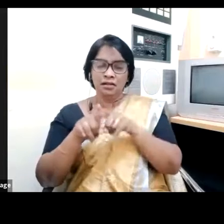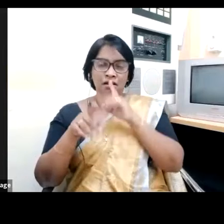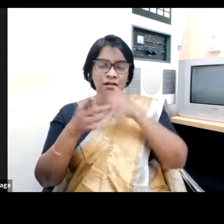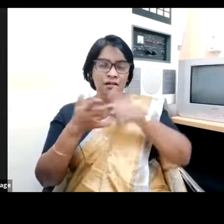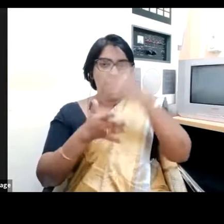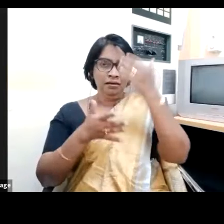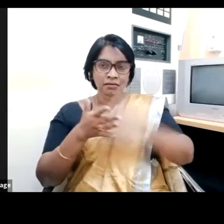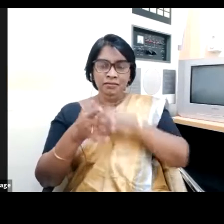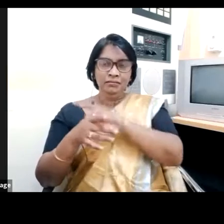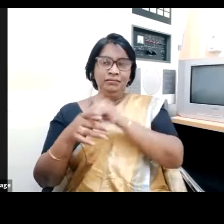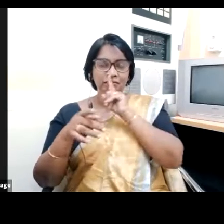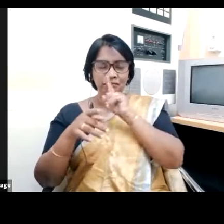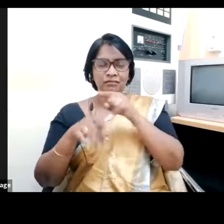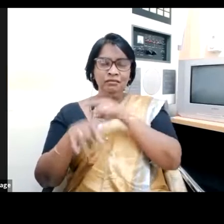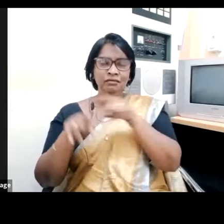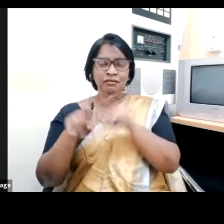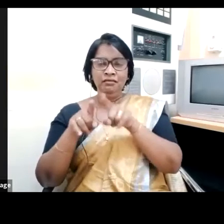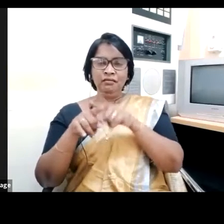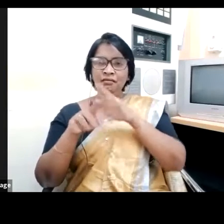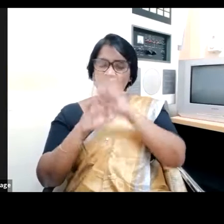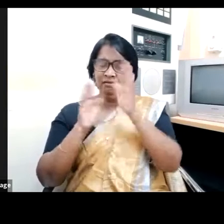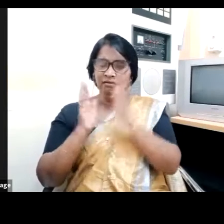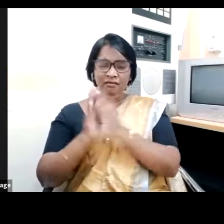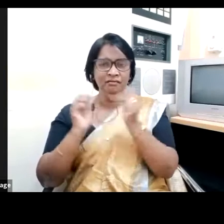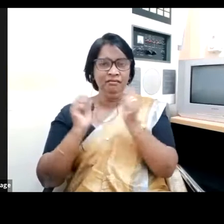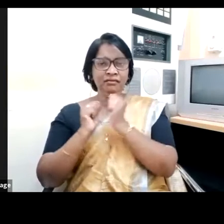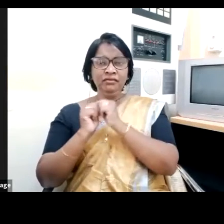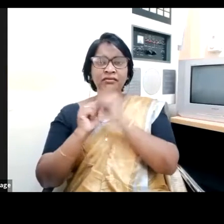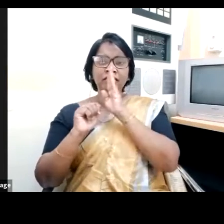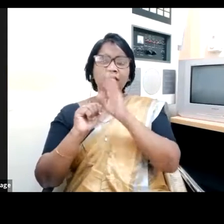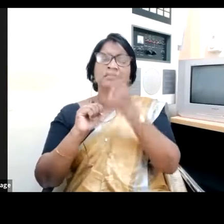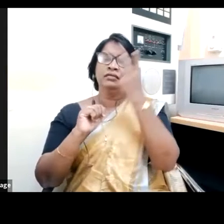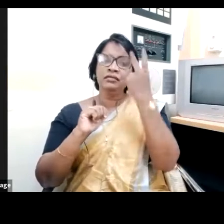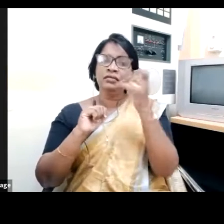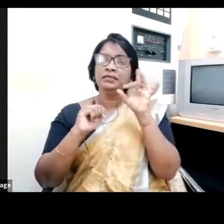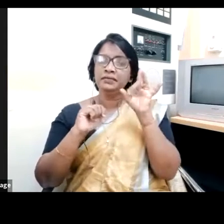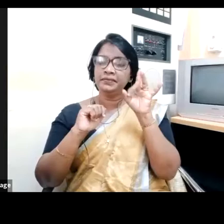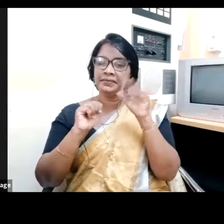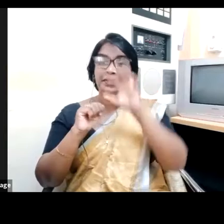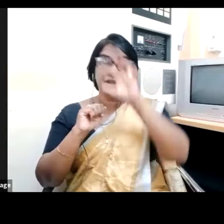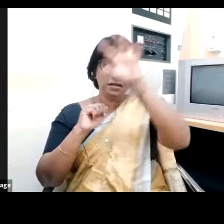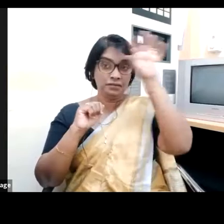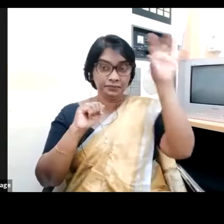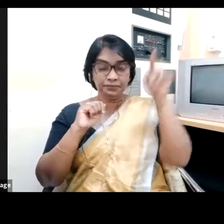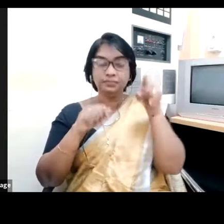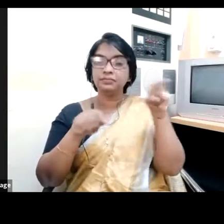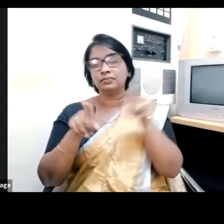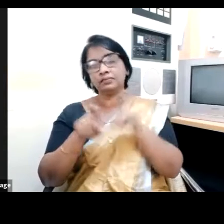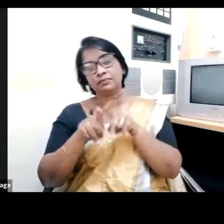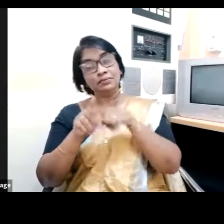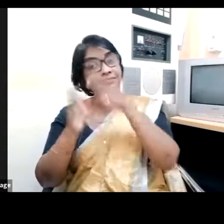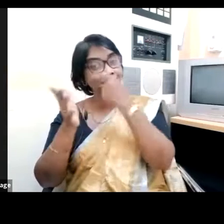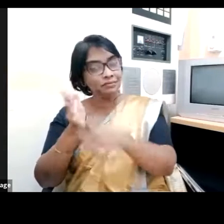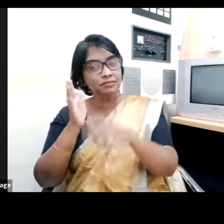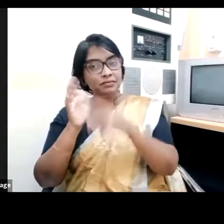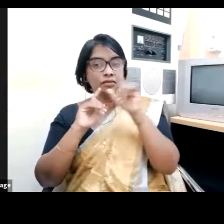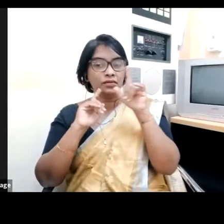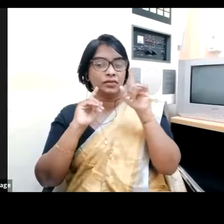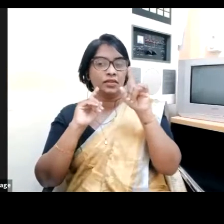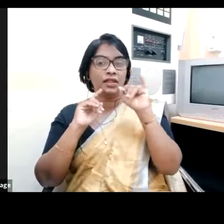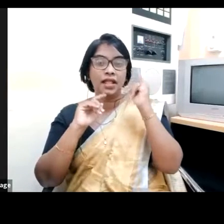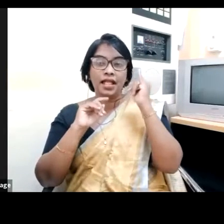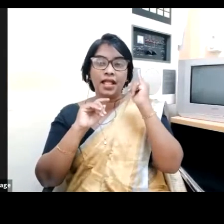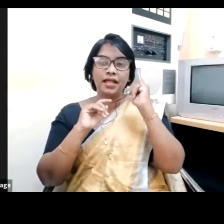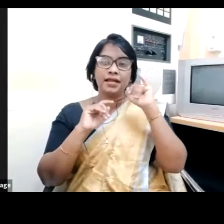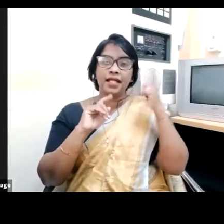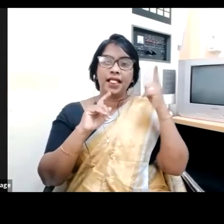commitments in December 2015 are nearly 70% off or missing the